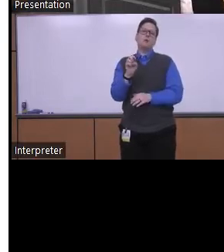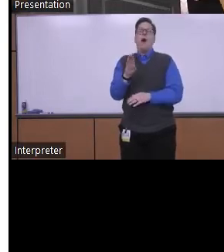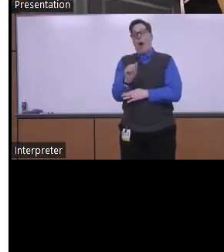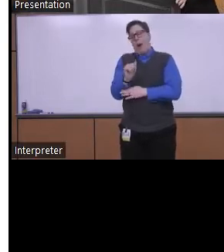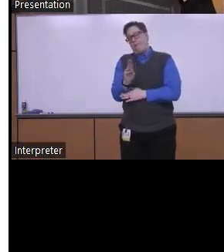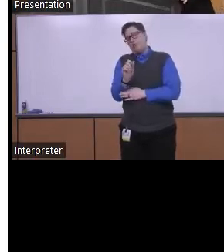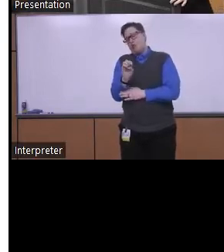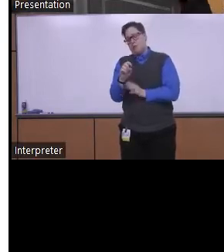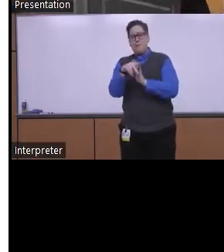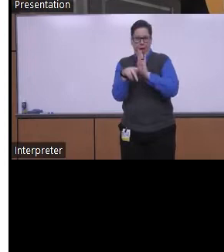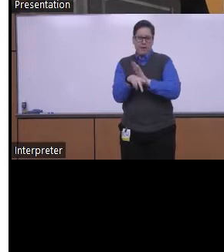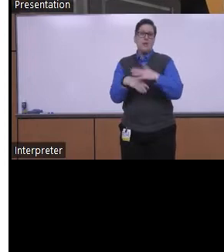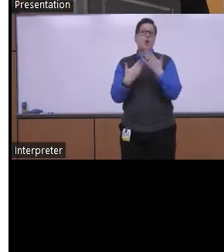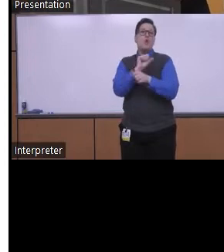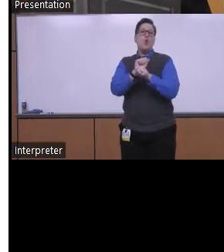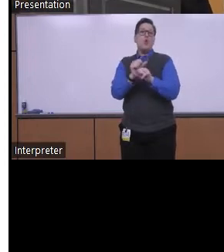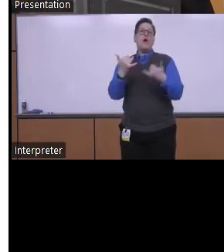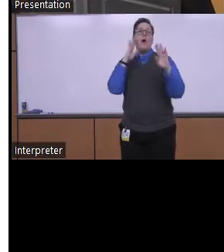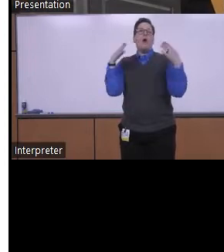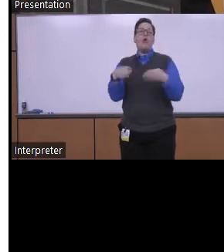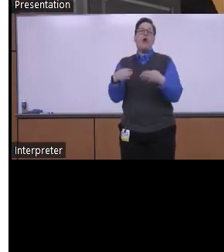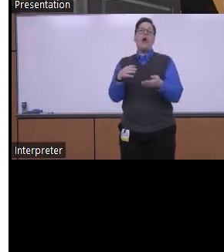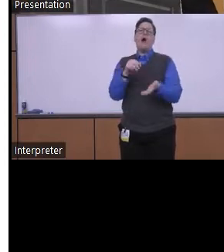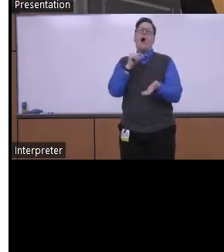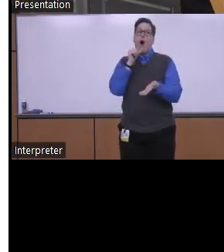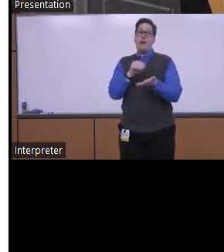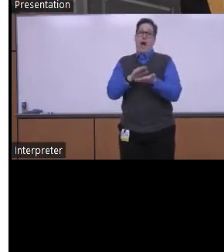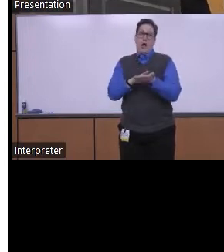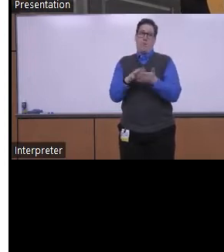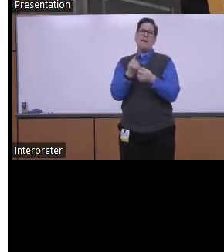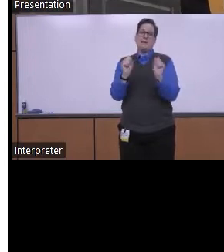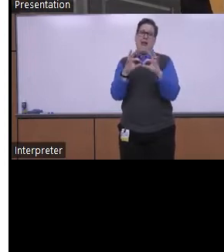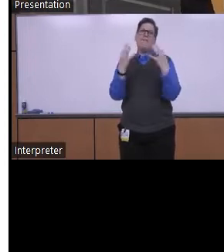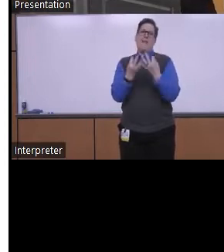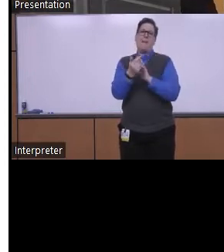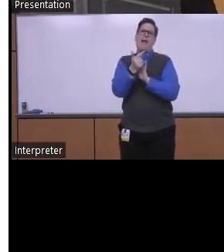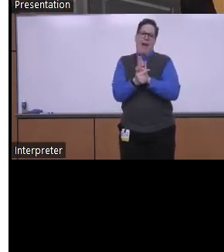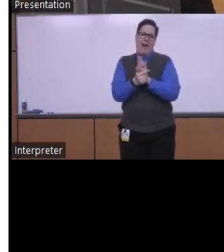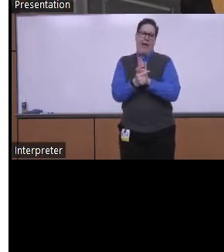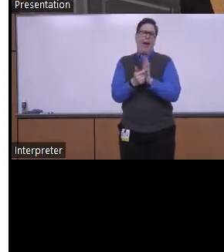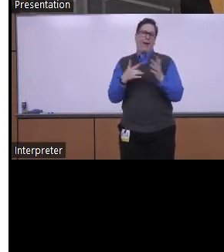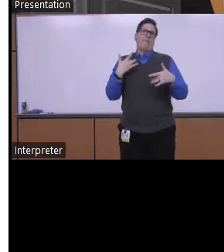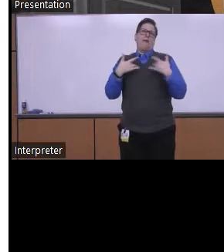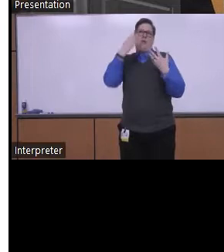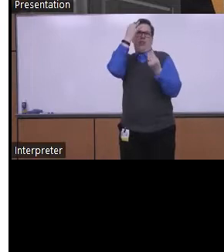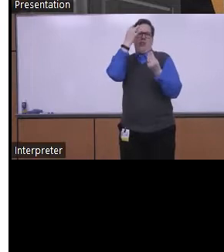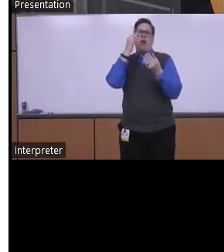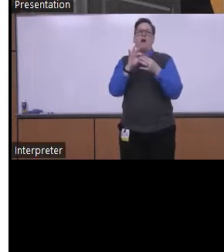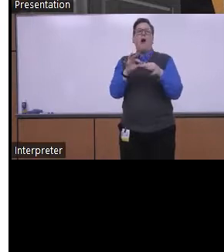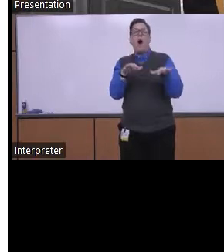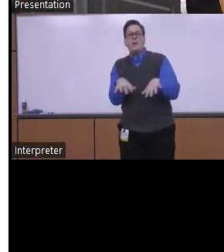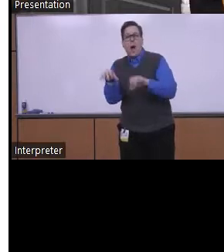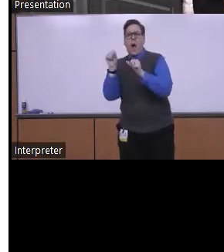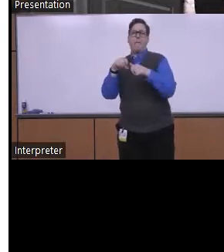And my newest work now looks at the Adoption and Safe Families Act, which I'm really excited about, thinking about how, in this day and age, thinking about adoption